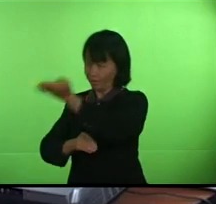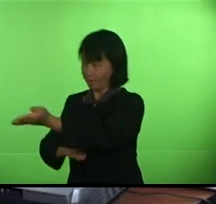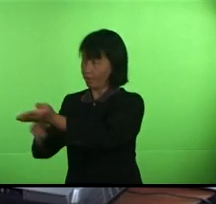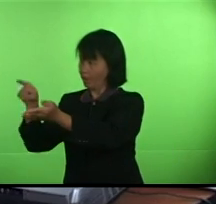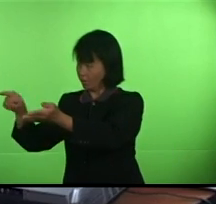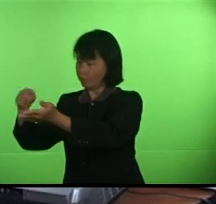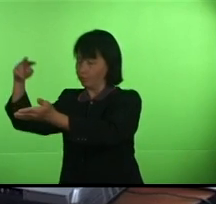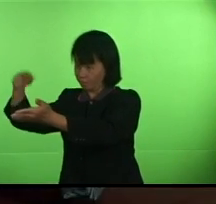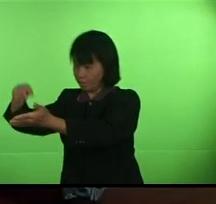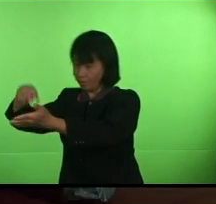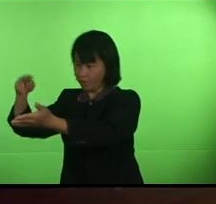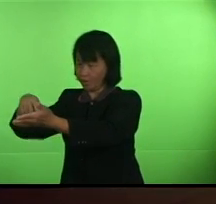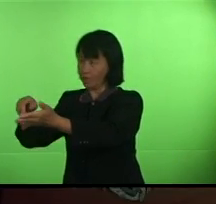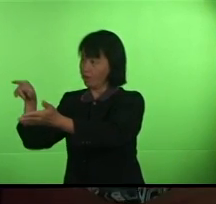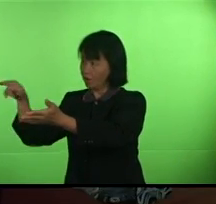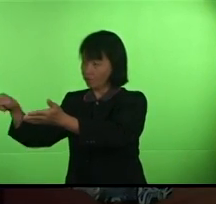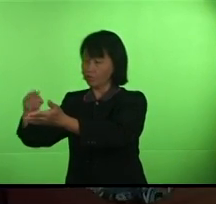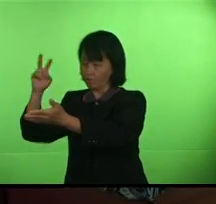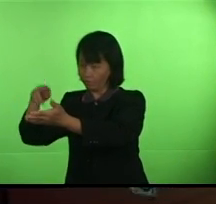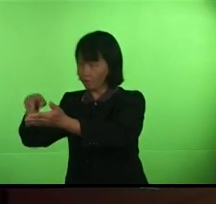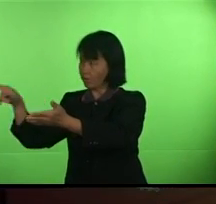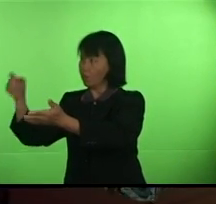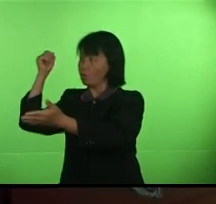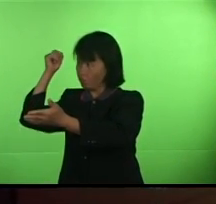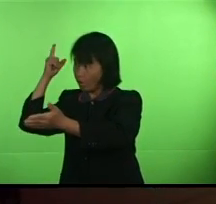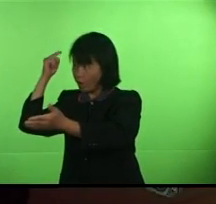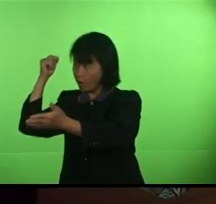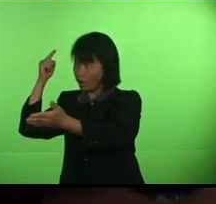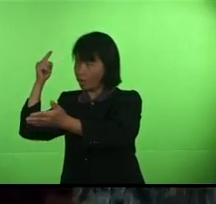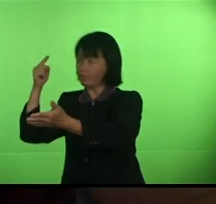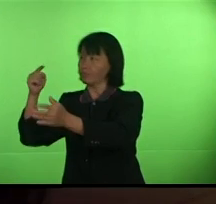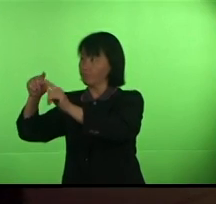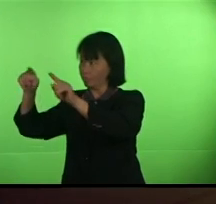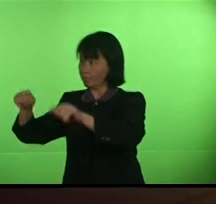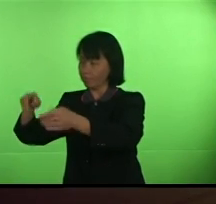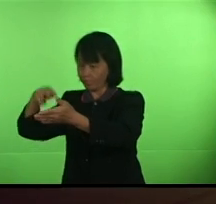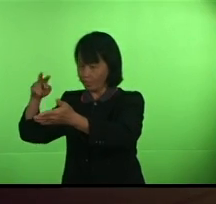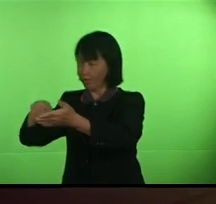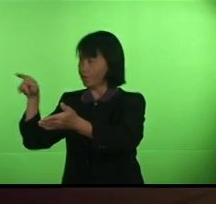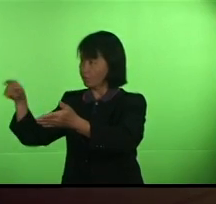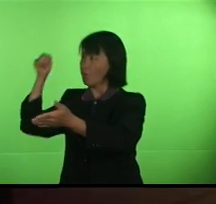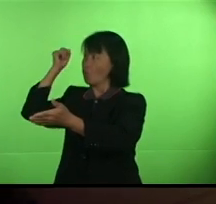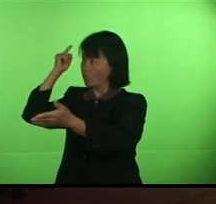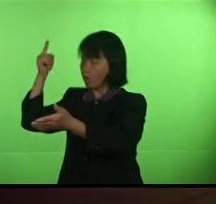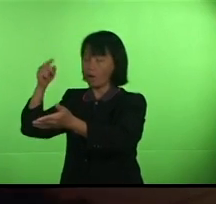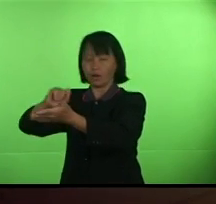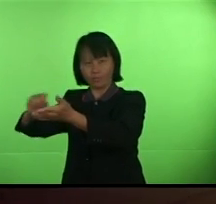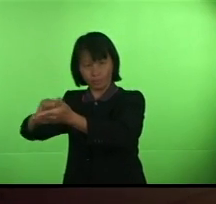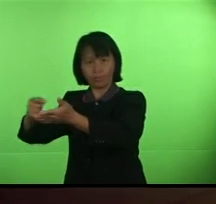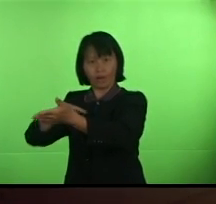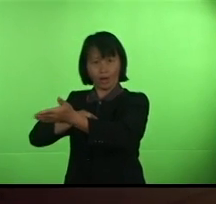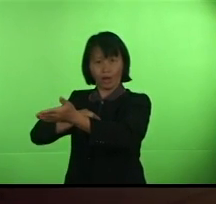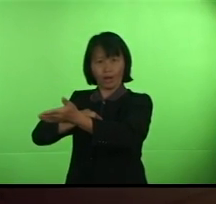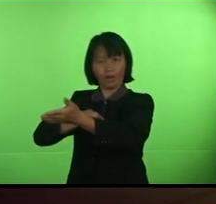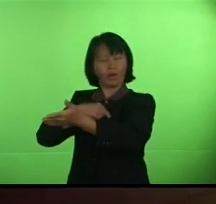is read and you will read my poem. And you will find the meaning of the poem. That means you